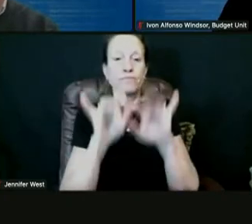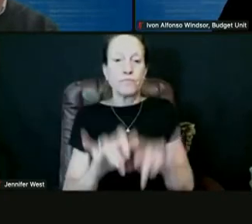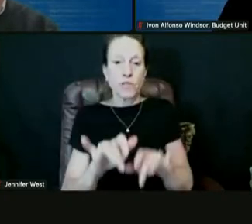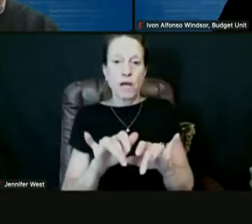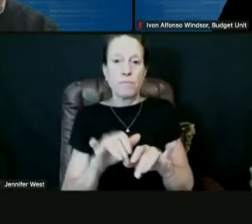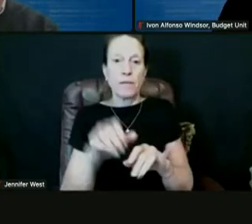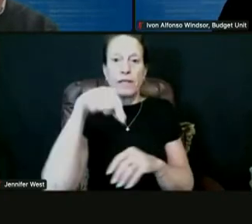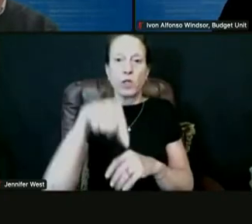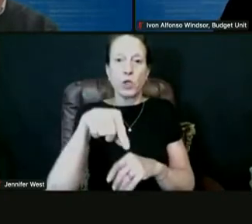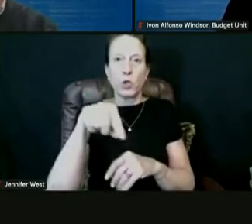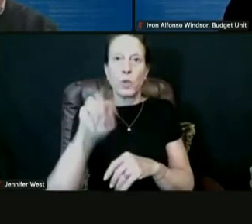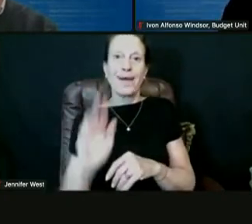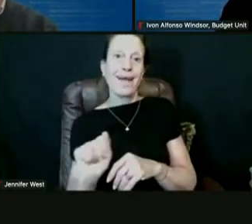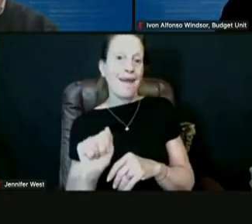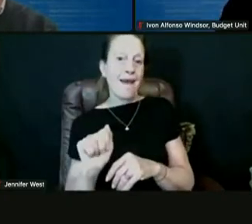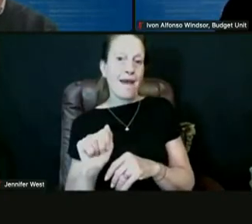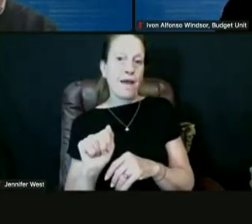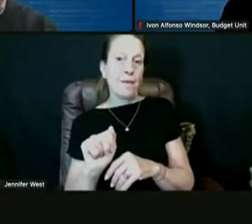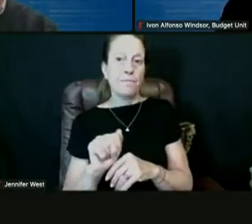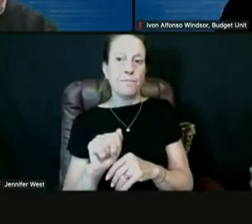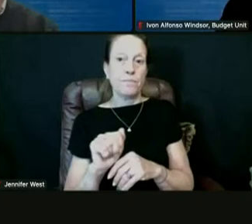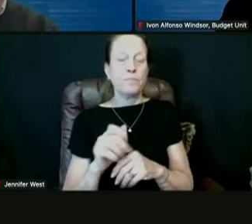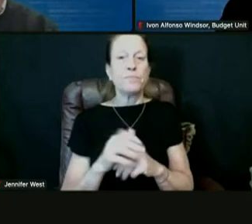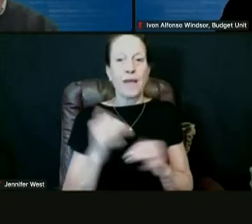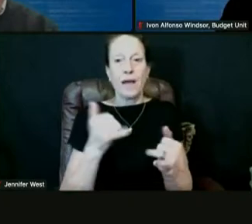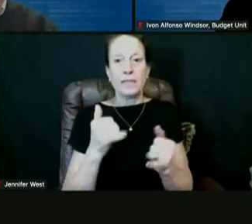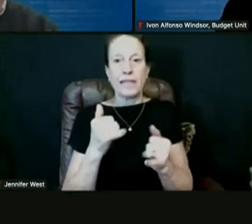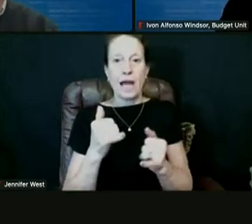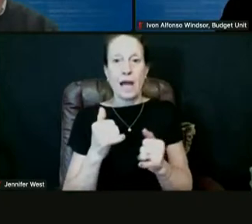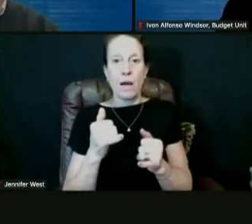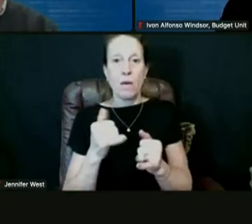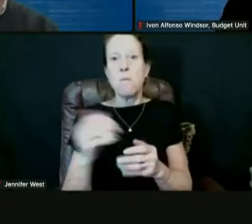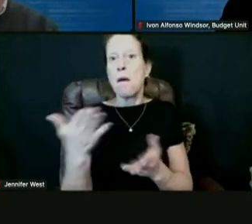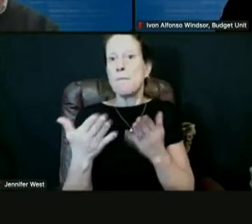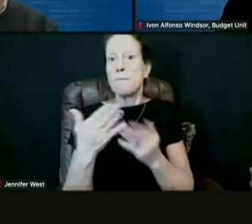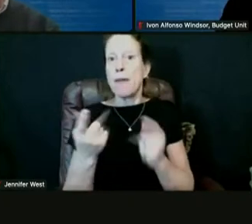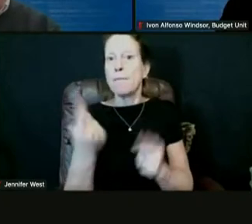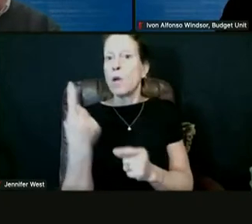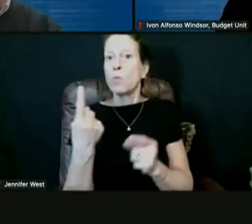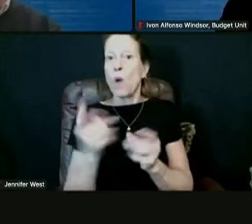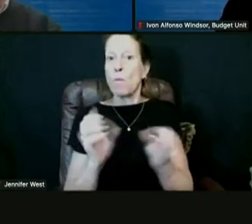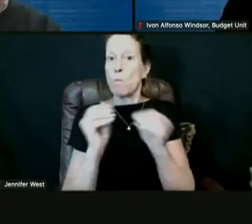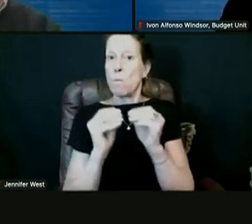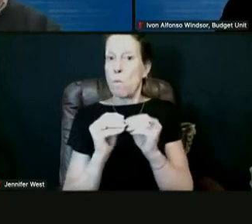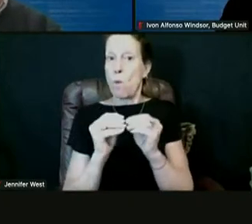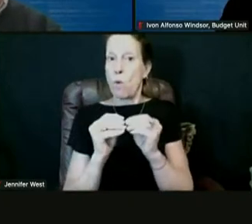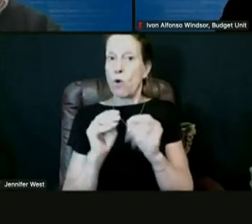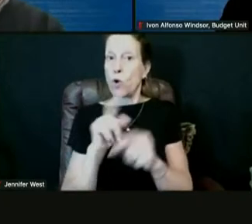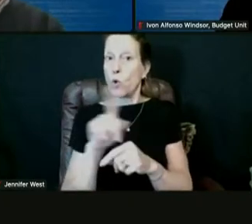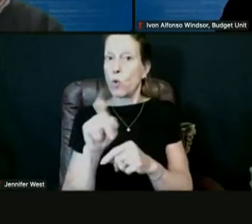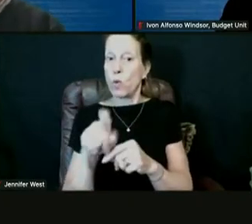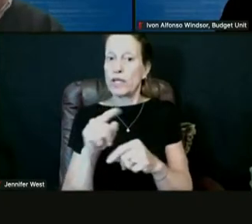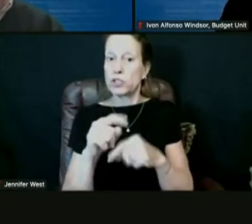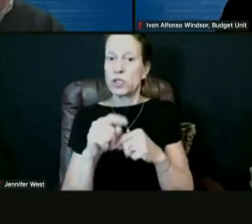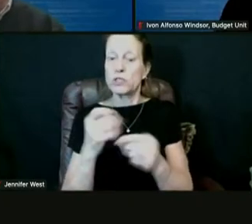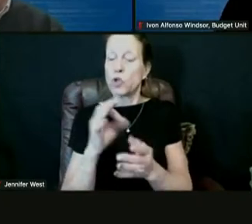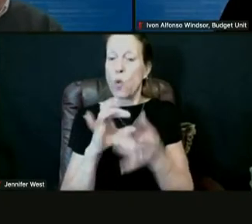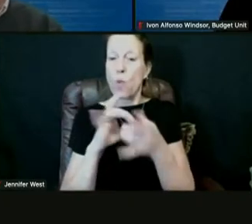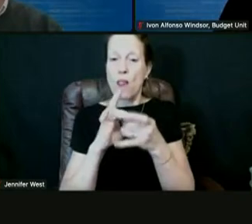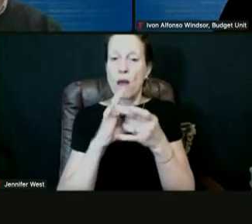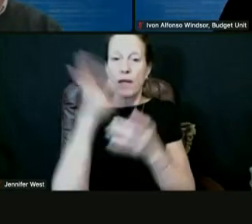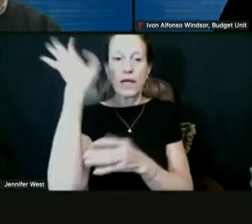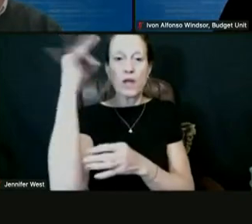to take it. Ms. Bo, could I lean on you for one more? Perhaps the question about federal funds. Do you see that